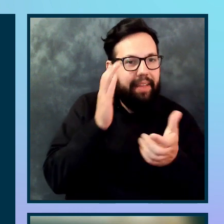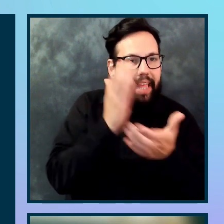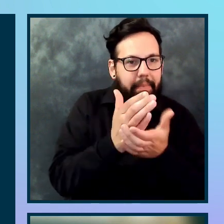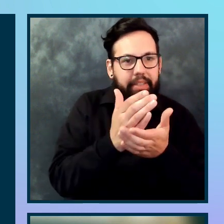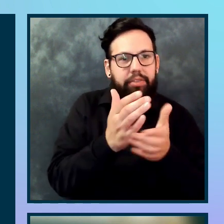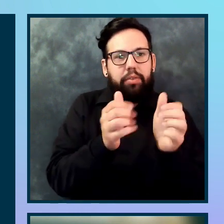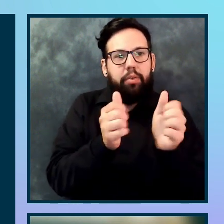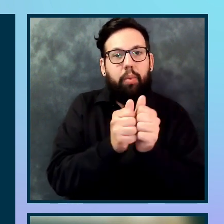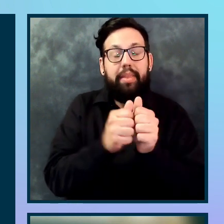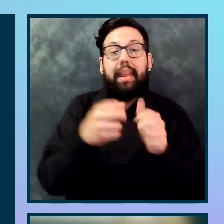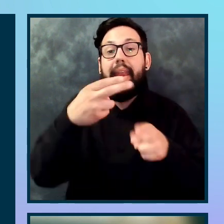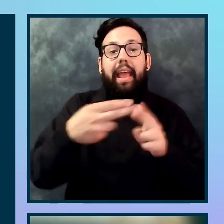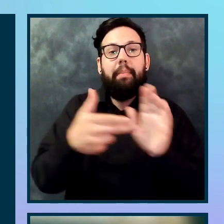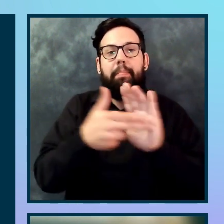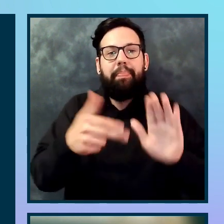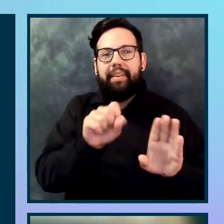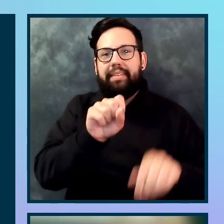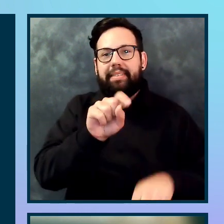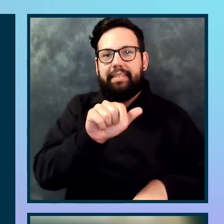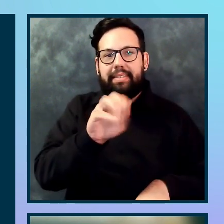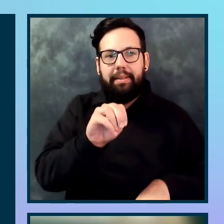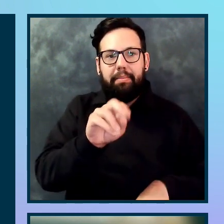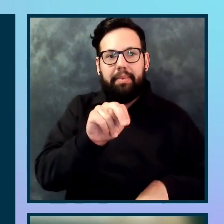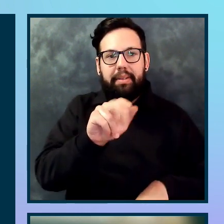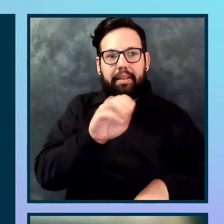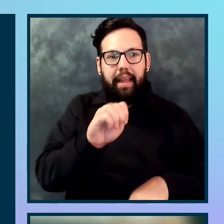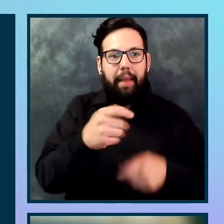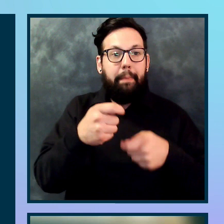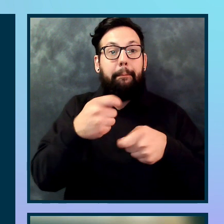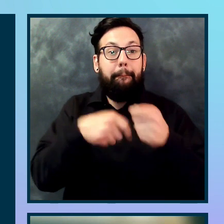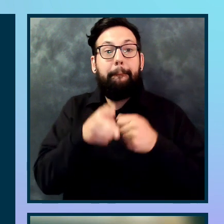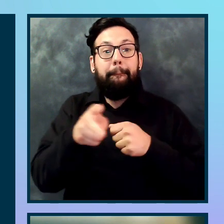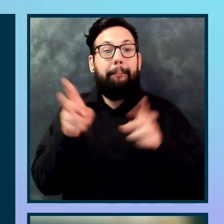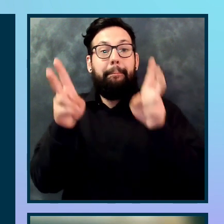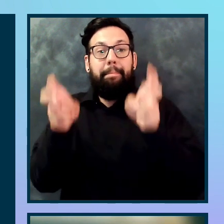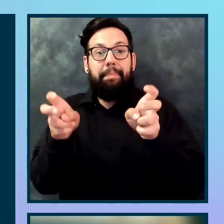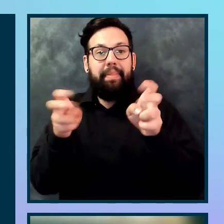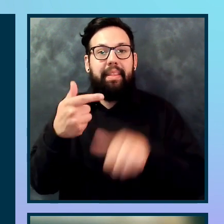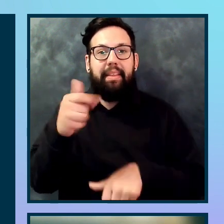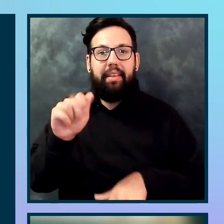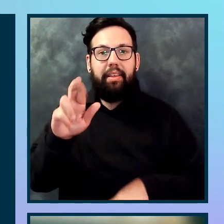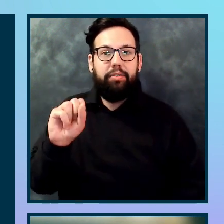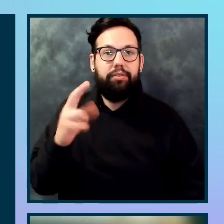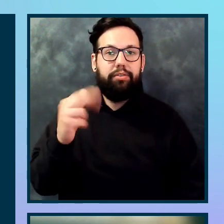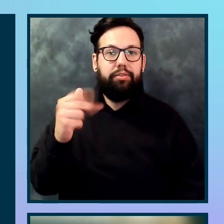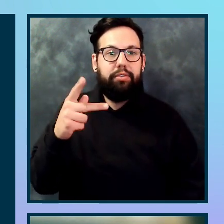parameter, and we put in the SF symbol name, gearshaped.fill.